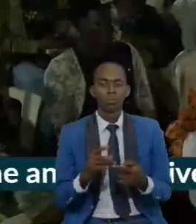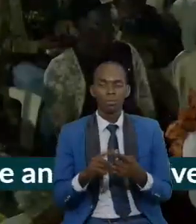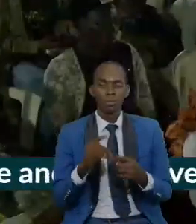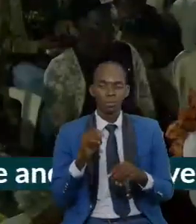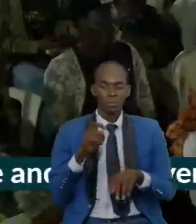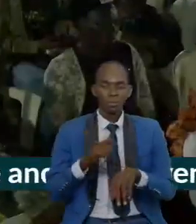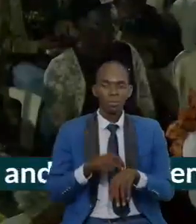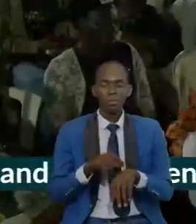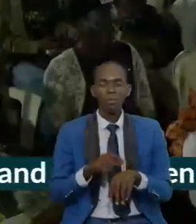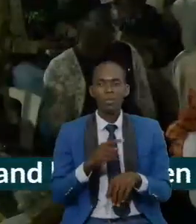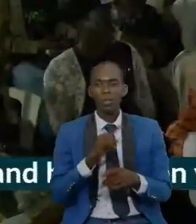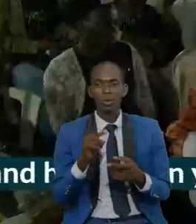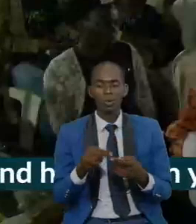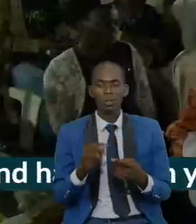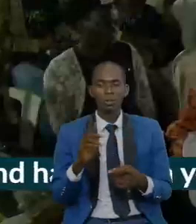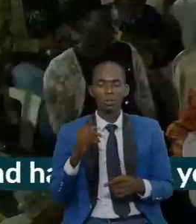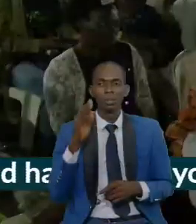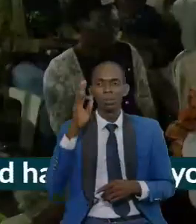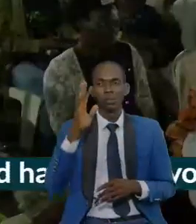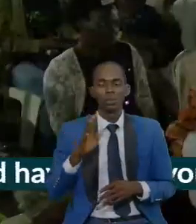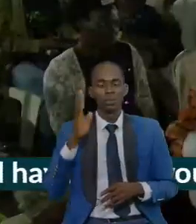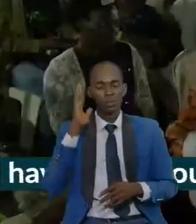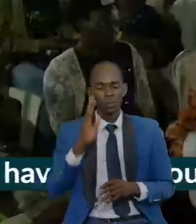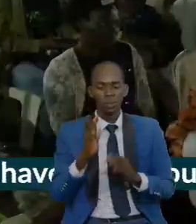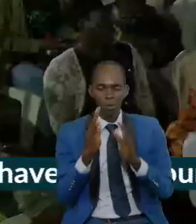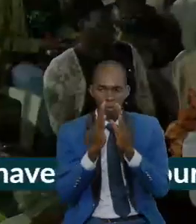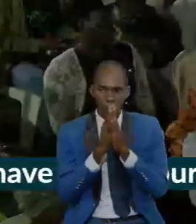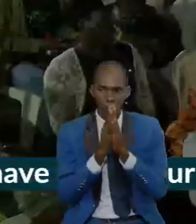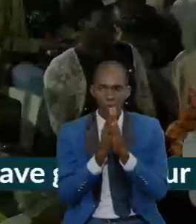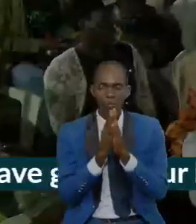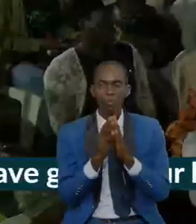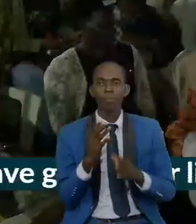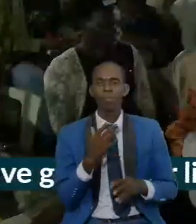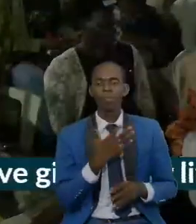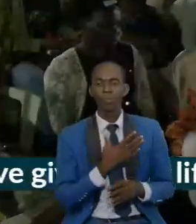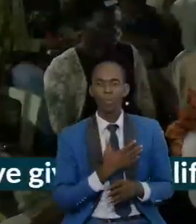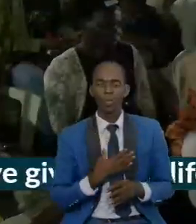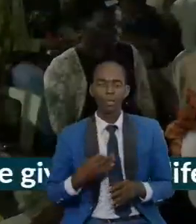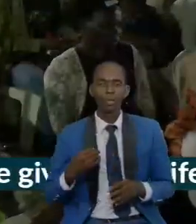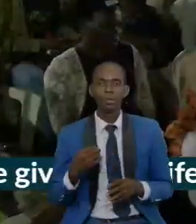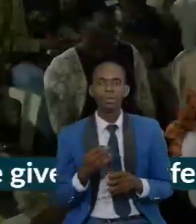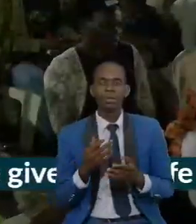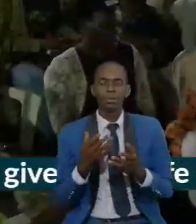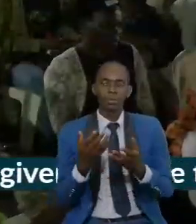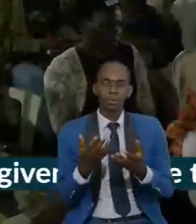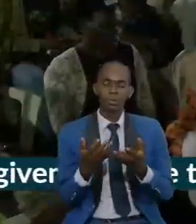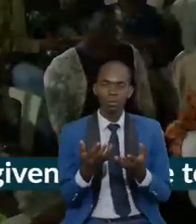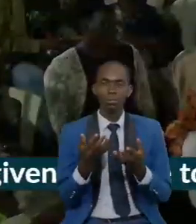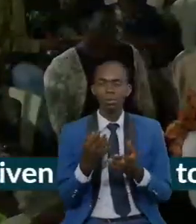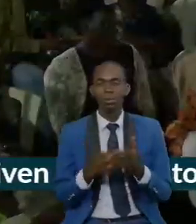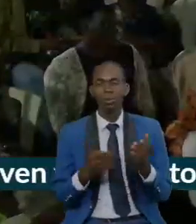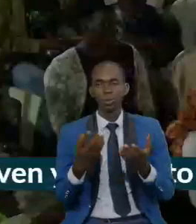to pray in the interior. You desire what the Lord wants to do in your life tonight.